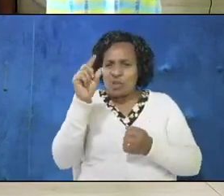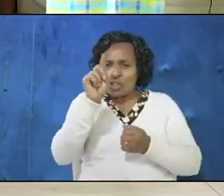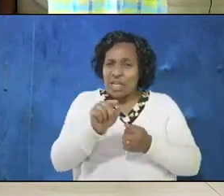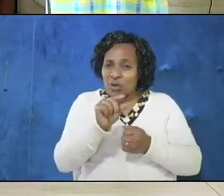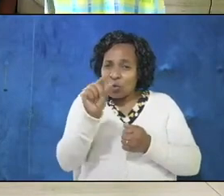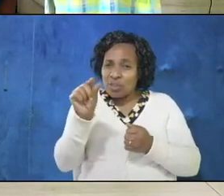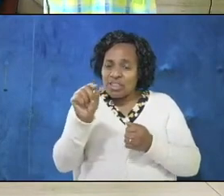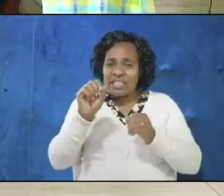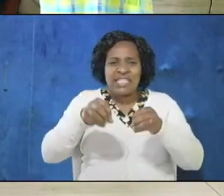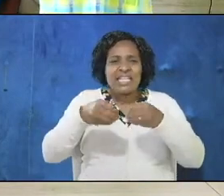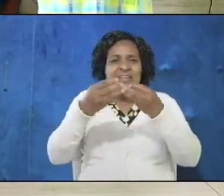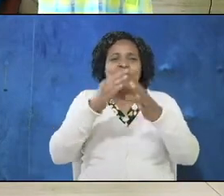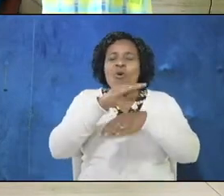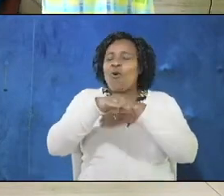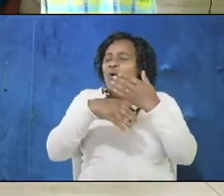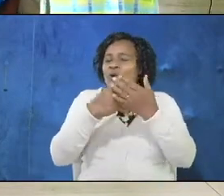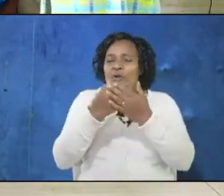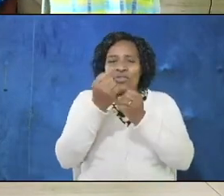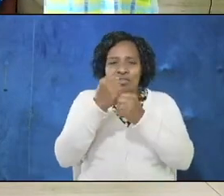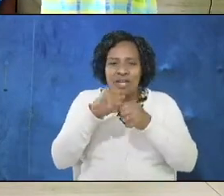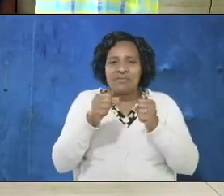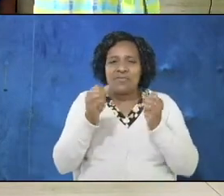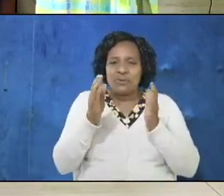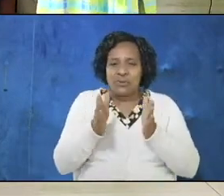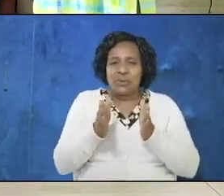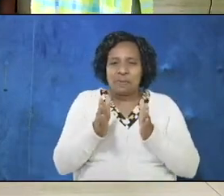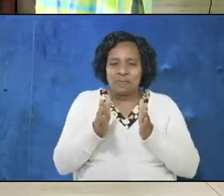will give us all salvation.